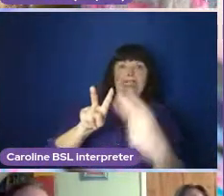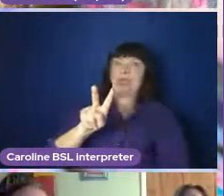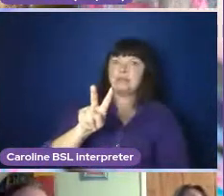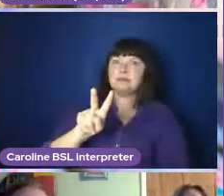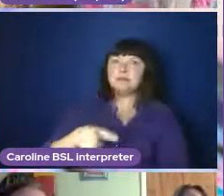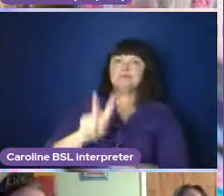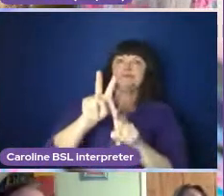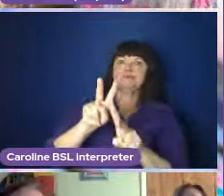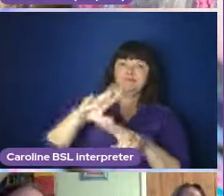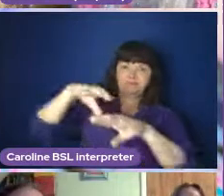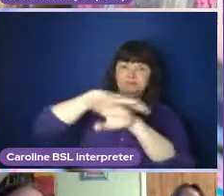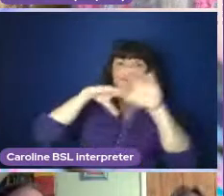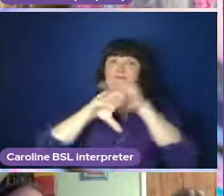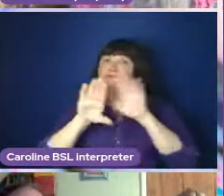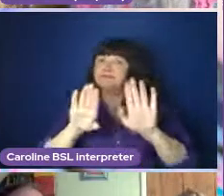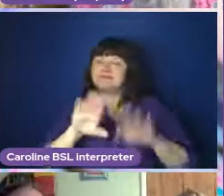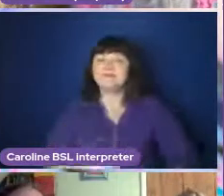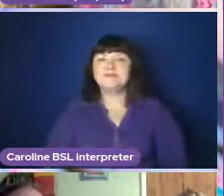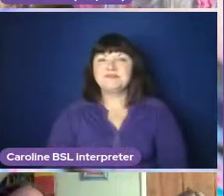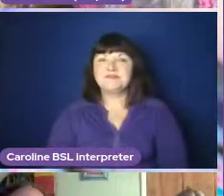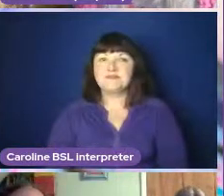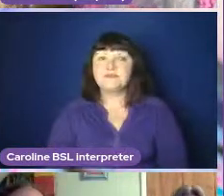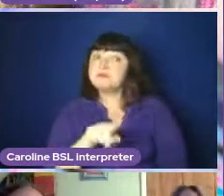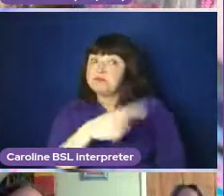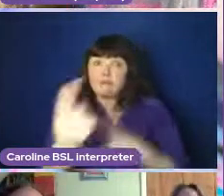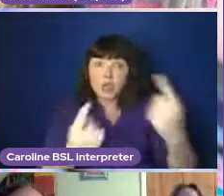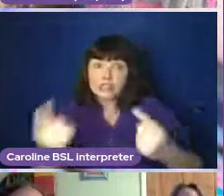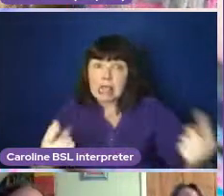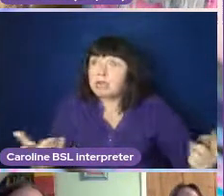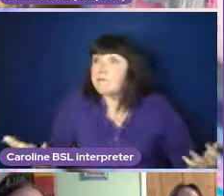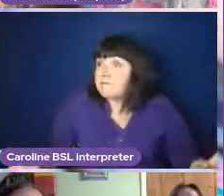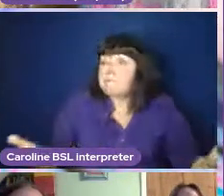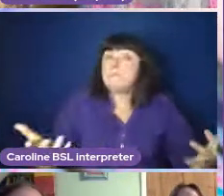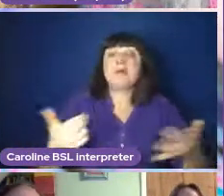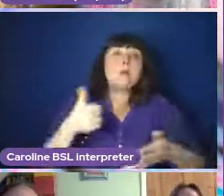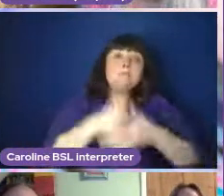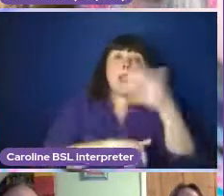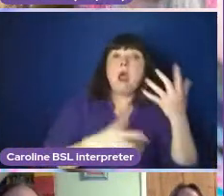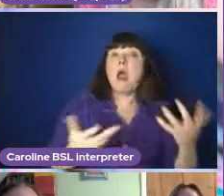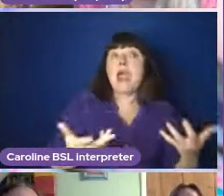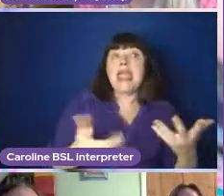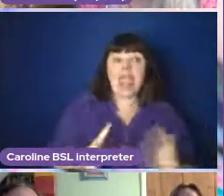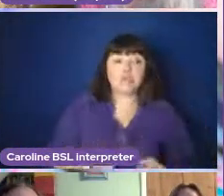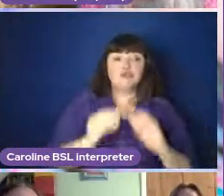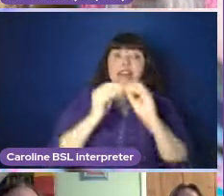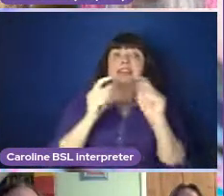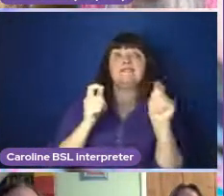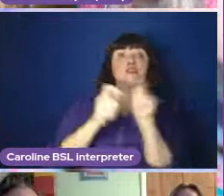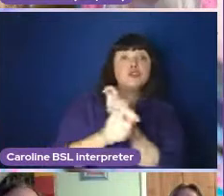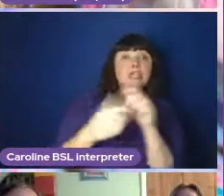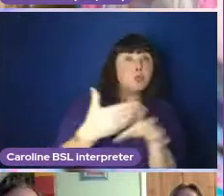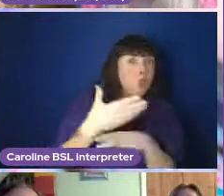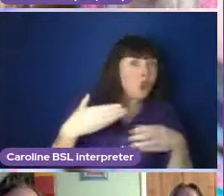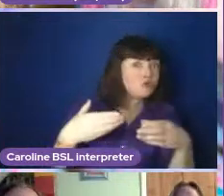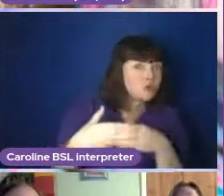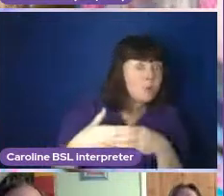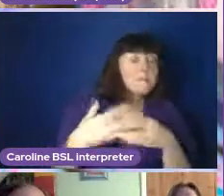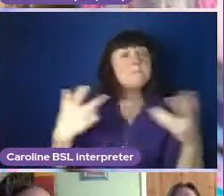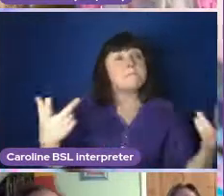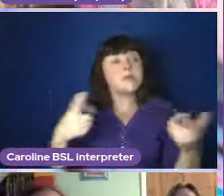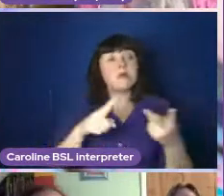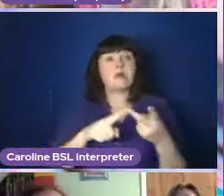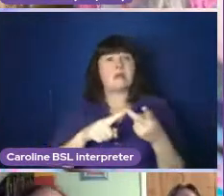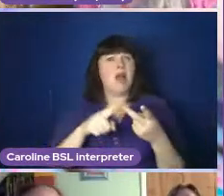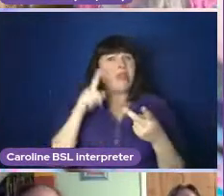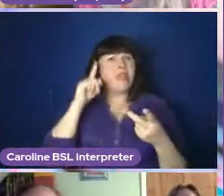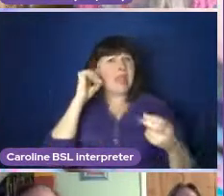want to buy a herd community or Creative Change Workshops bath mat, I believe they're